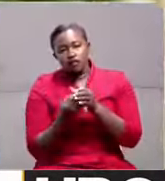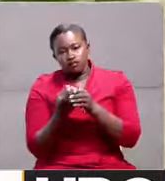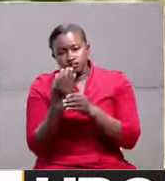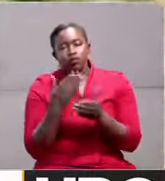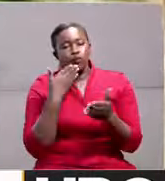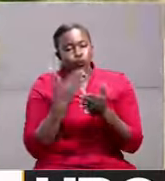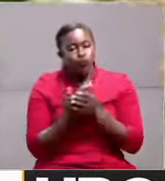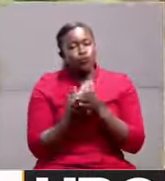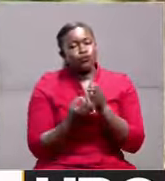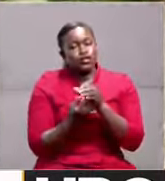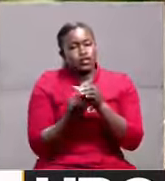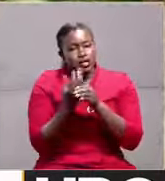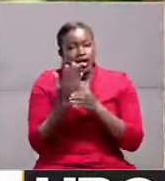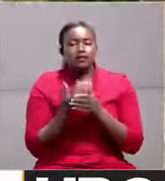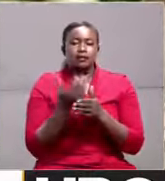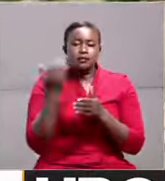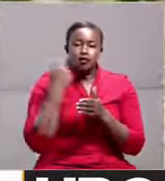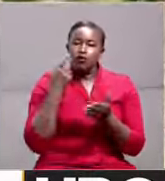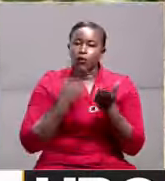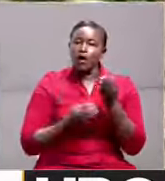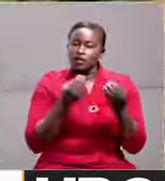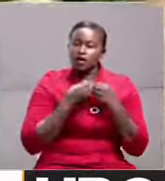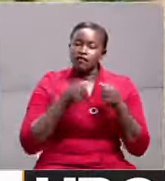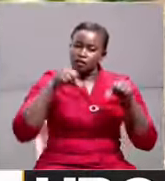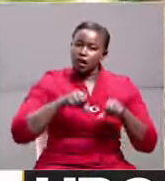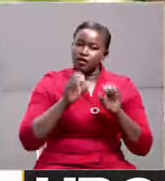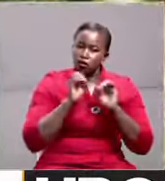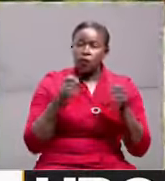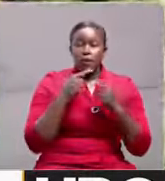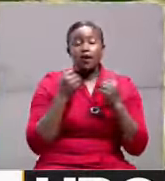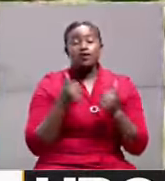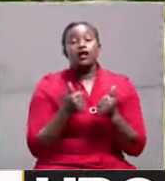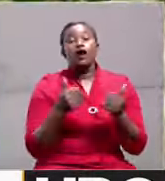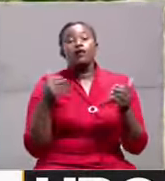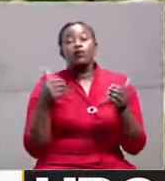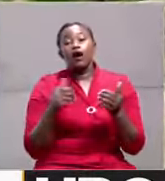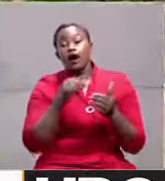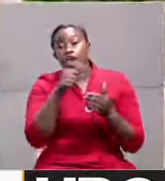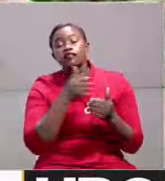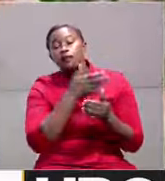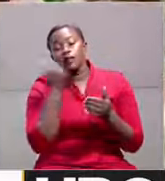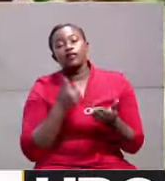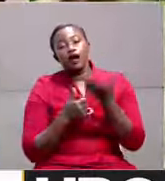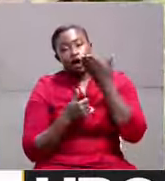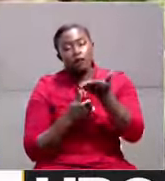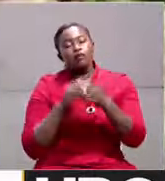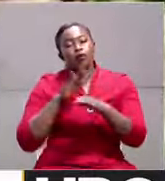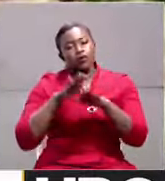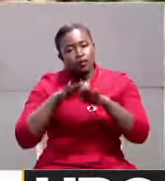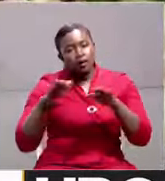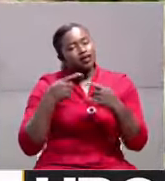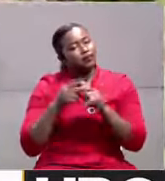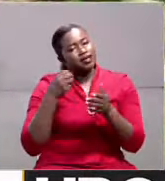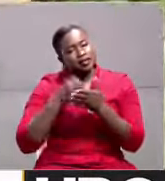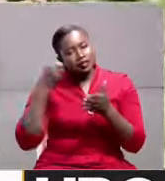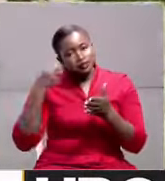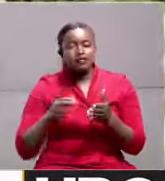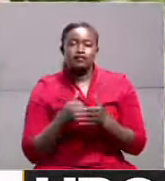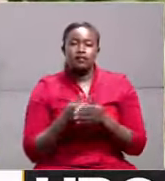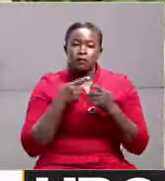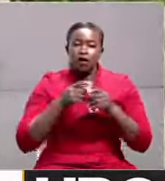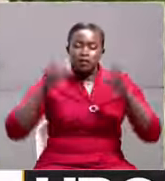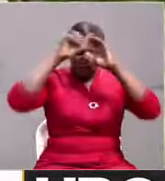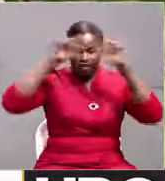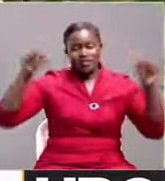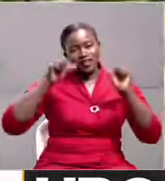nungi ziyatuwa simbi ni hati katibale sensigo ezisinga obulungi kukatale wa kubaza bei atenga president ya